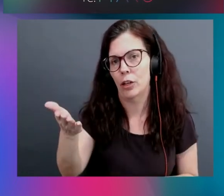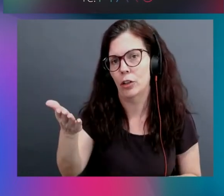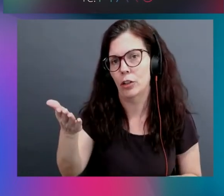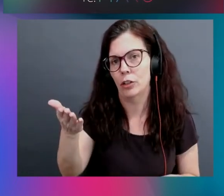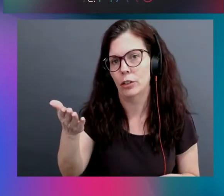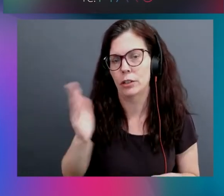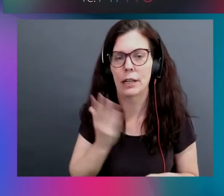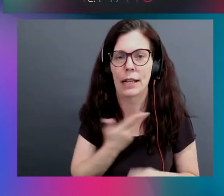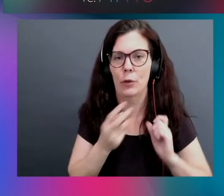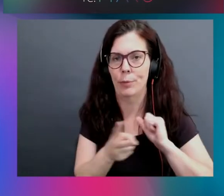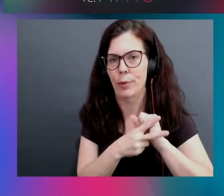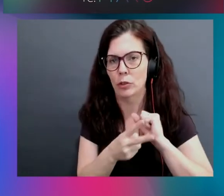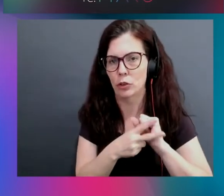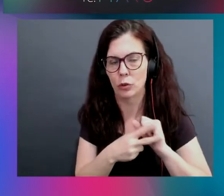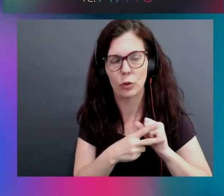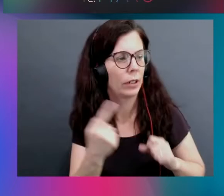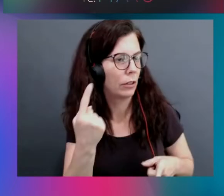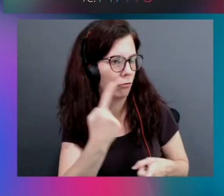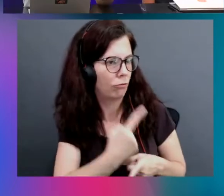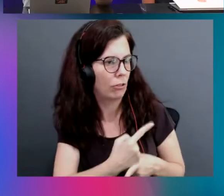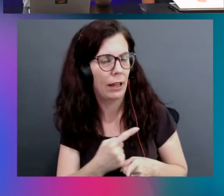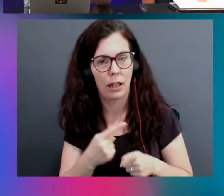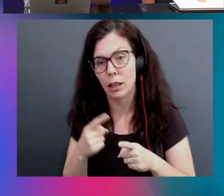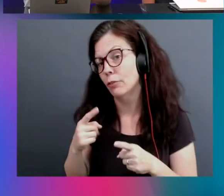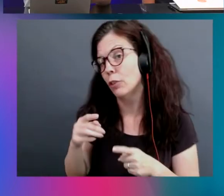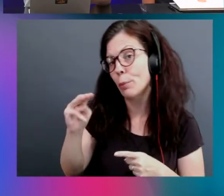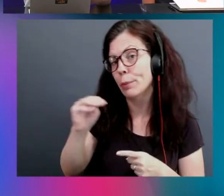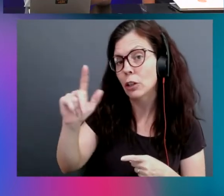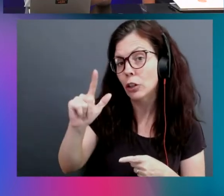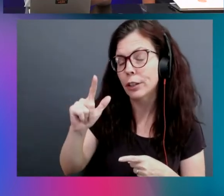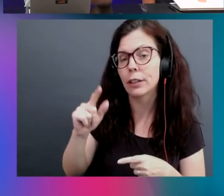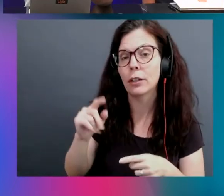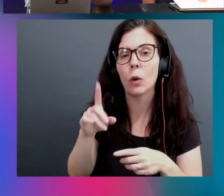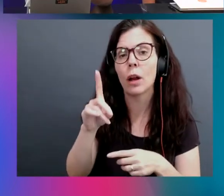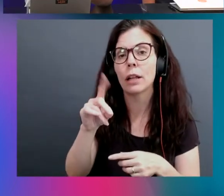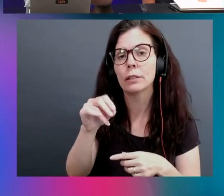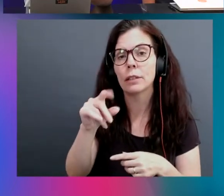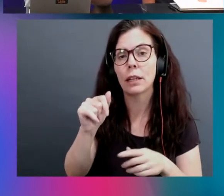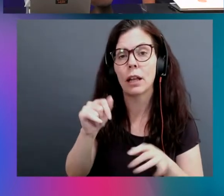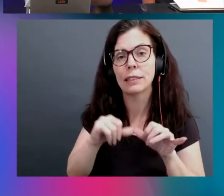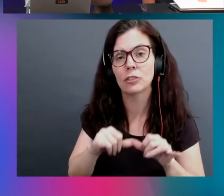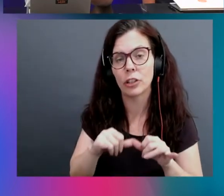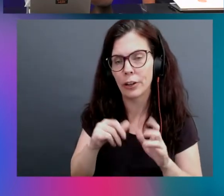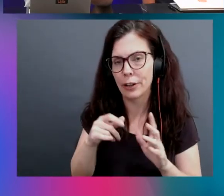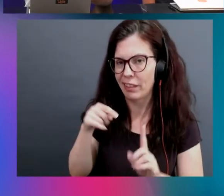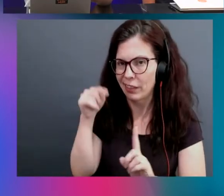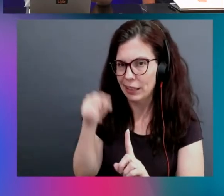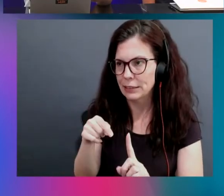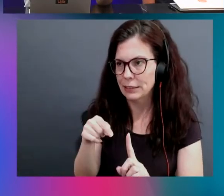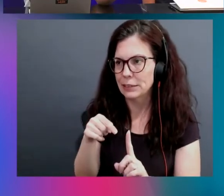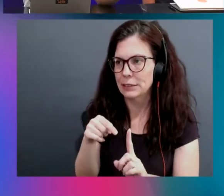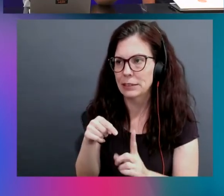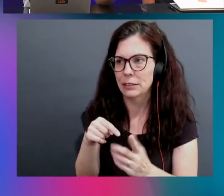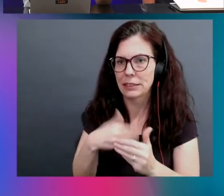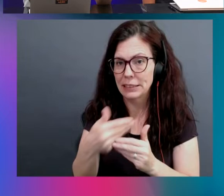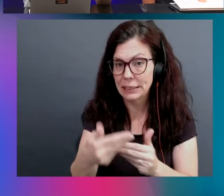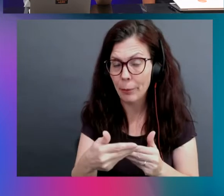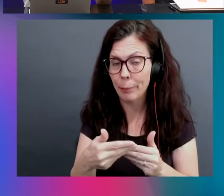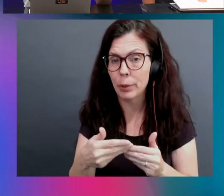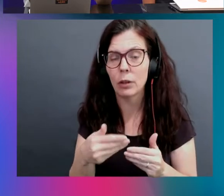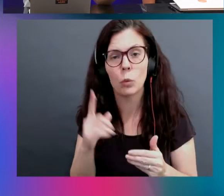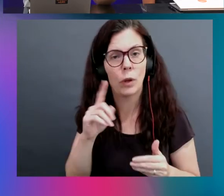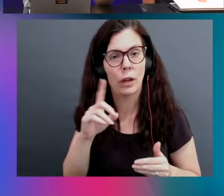repository. Because right. From machine learning or data engineering standpoint, just to come to this step, where you have the